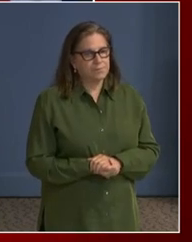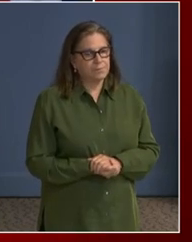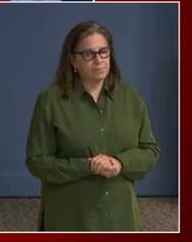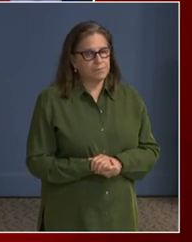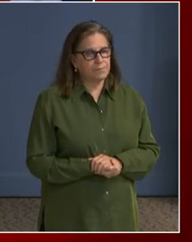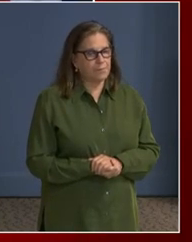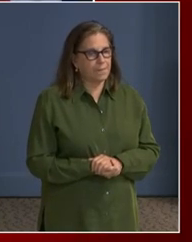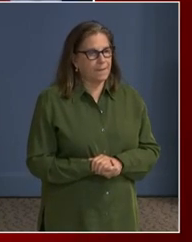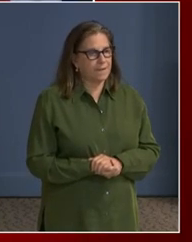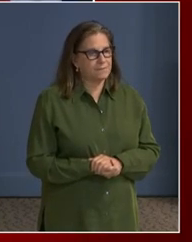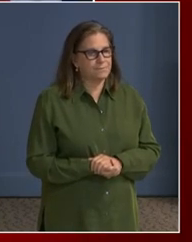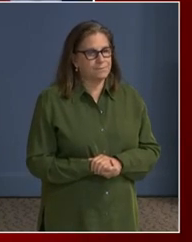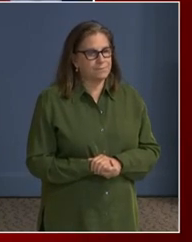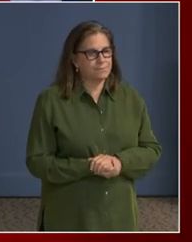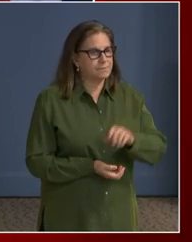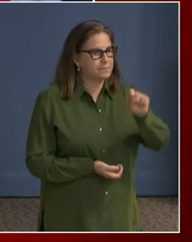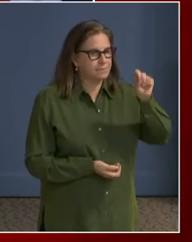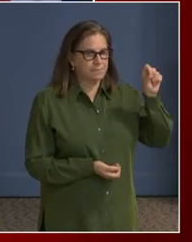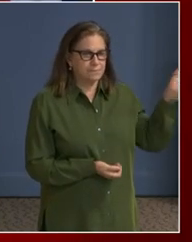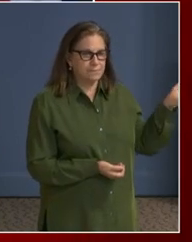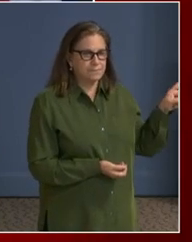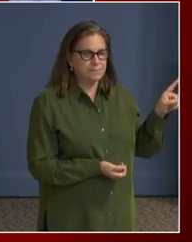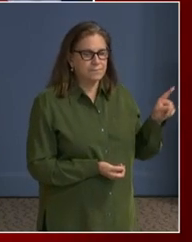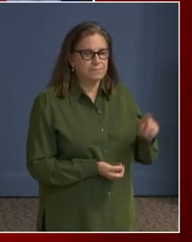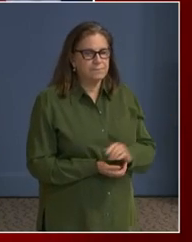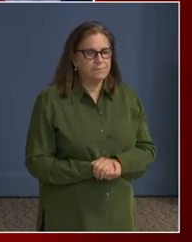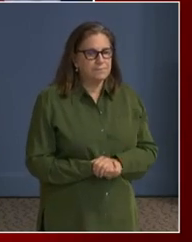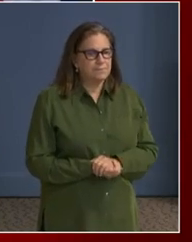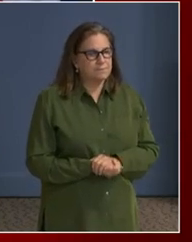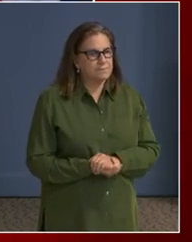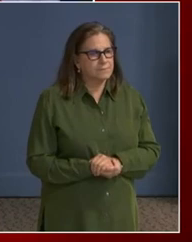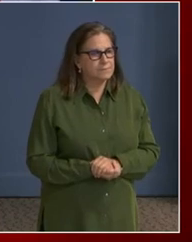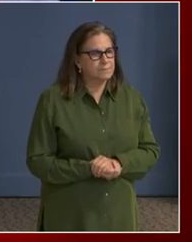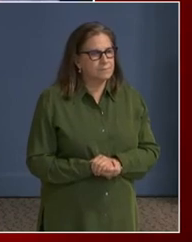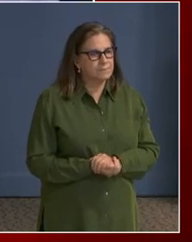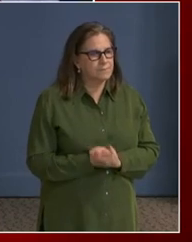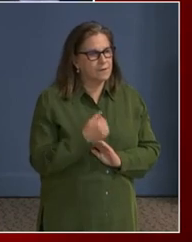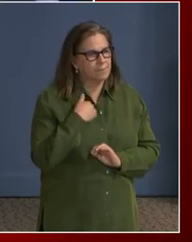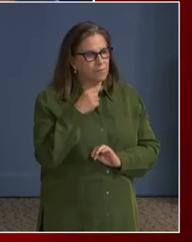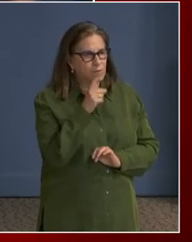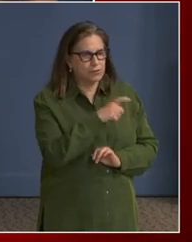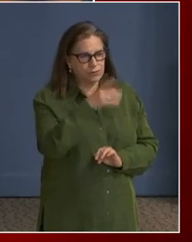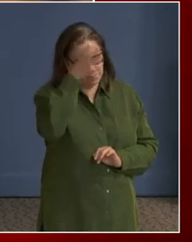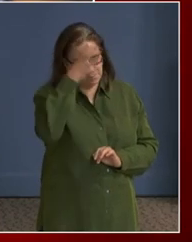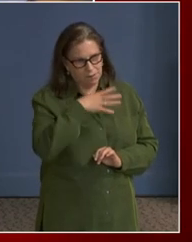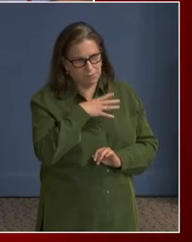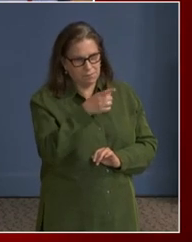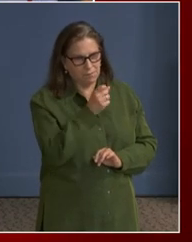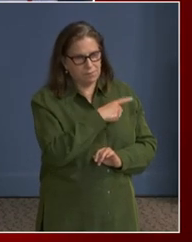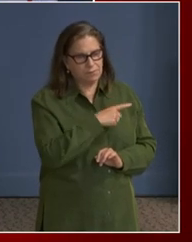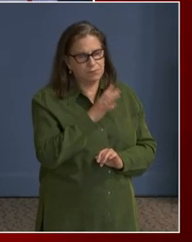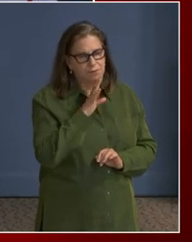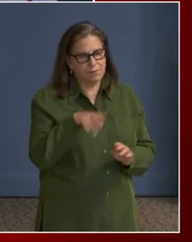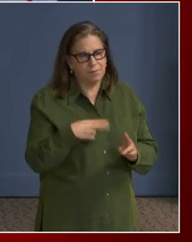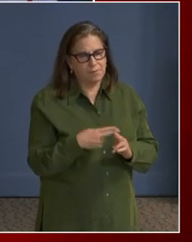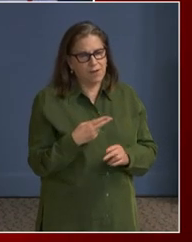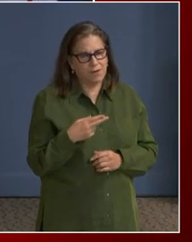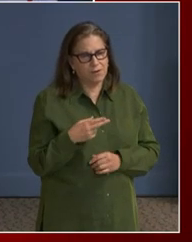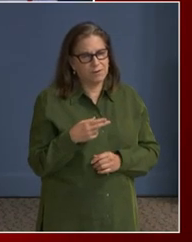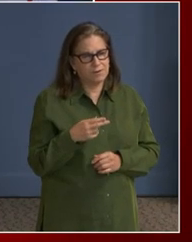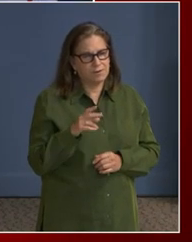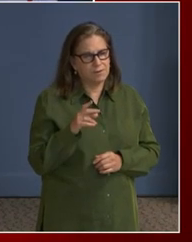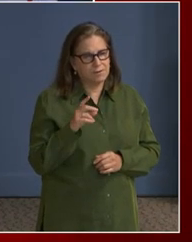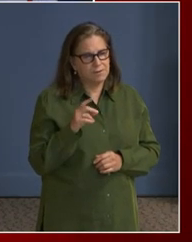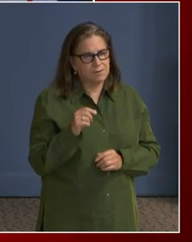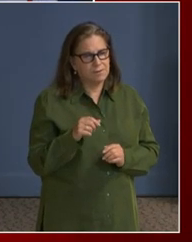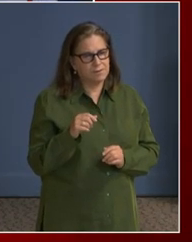one of the suspects, I guess, in the Devon McNeil